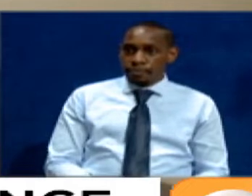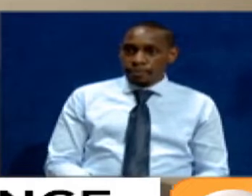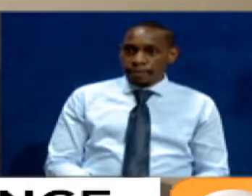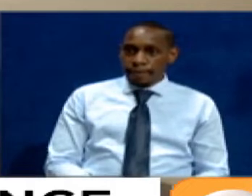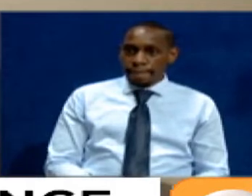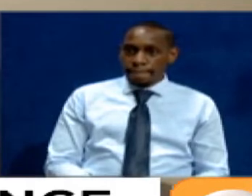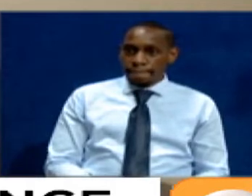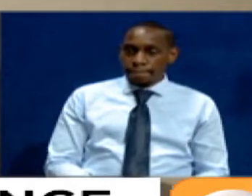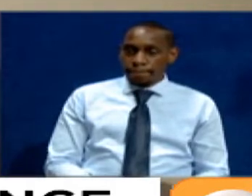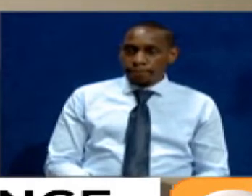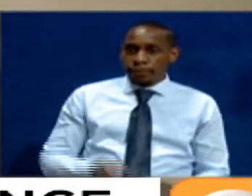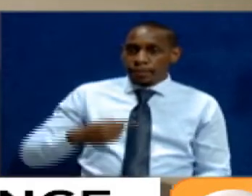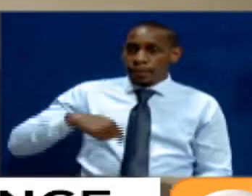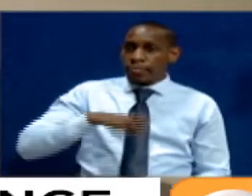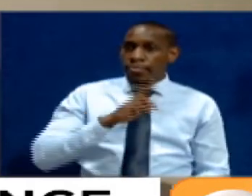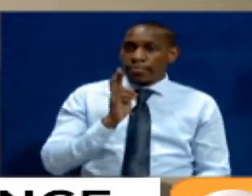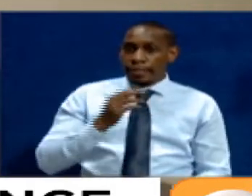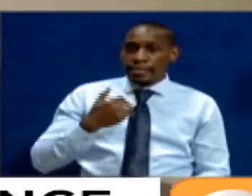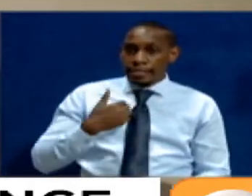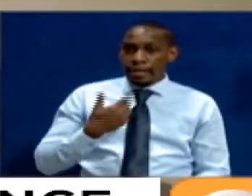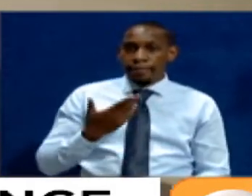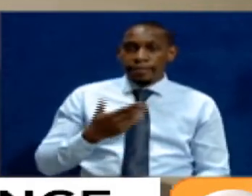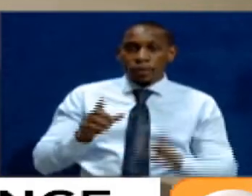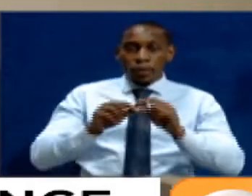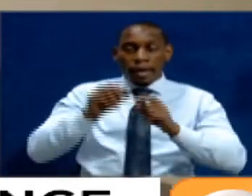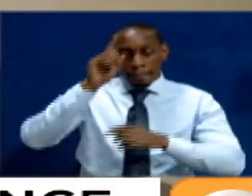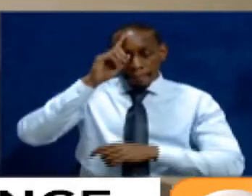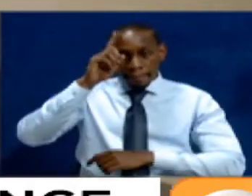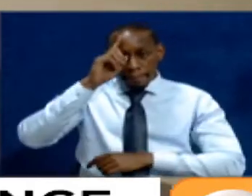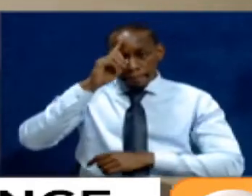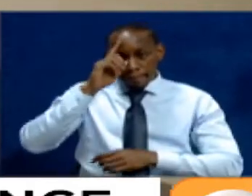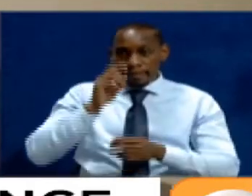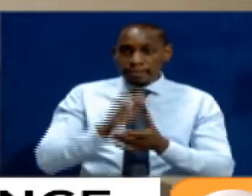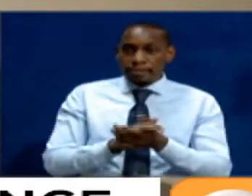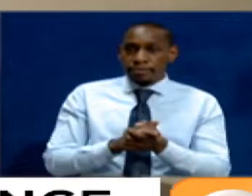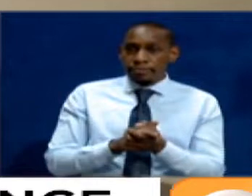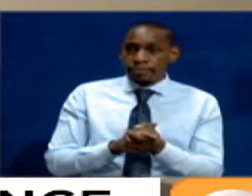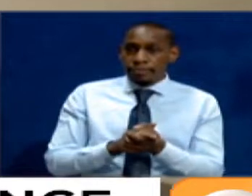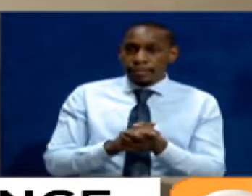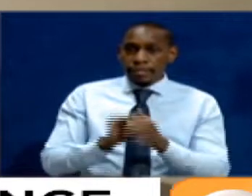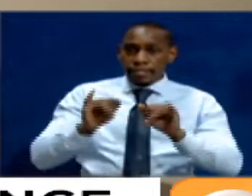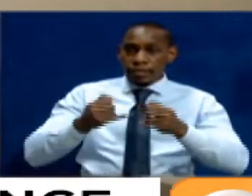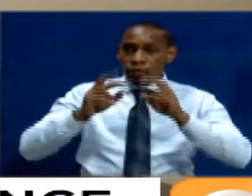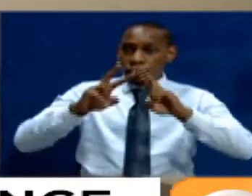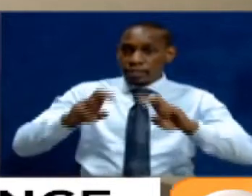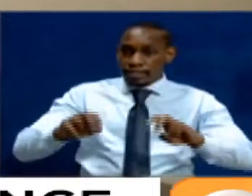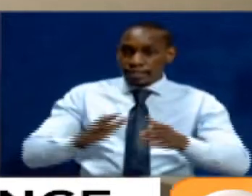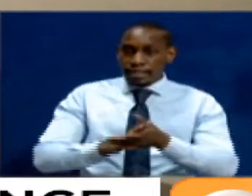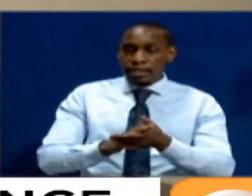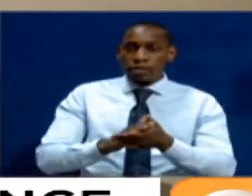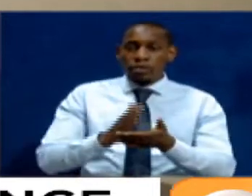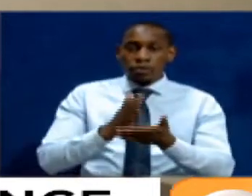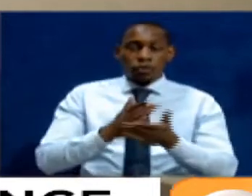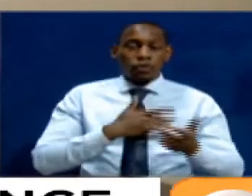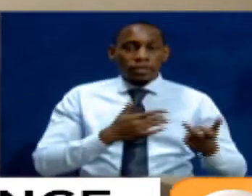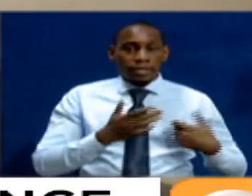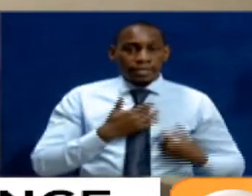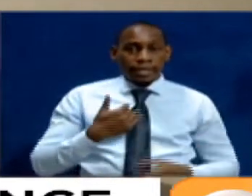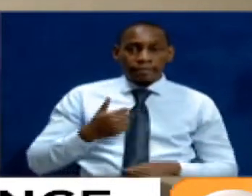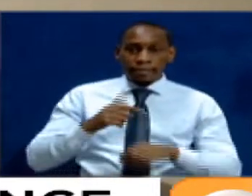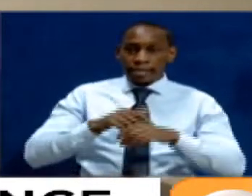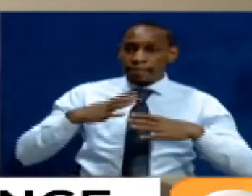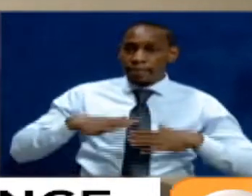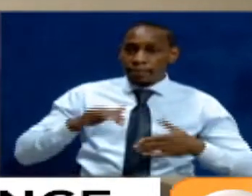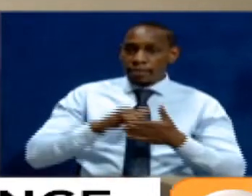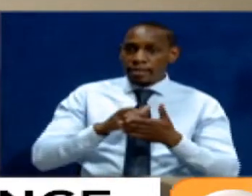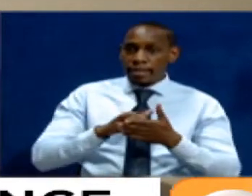We run the risk of over-sensationalizing a few findings, which is why it really concerns me when the